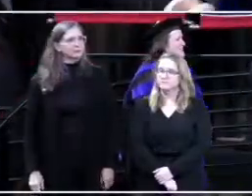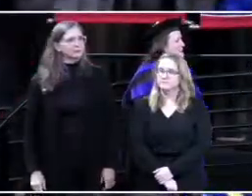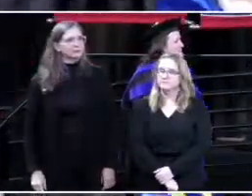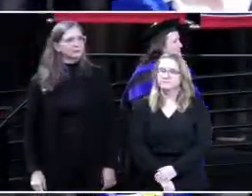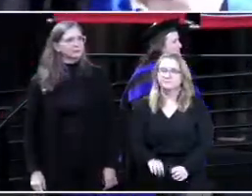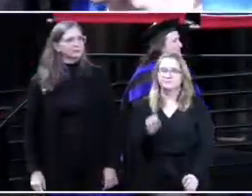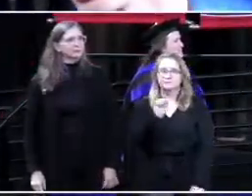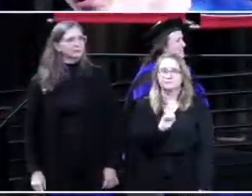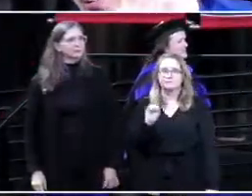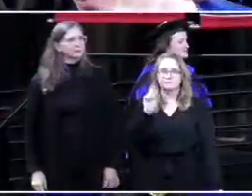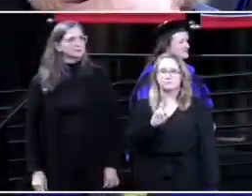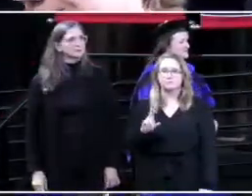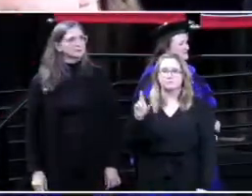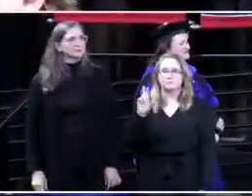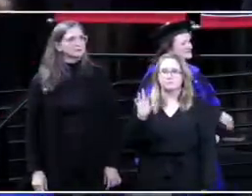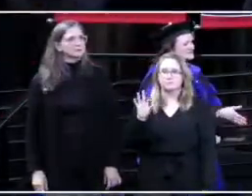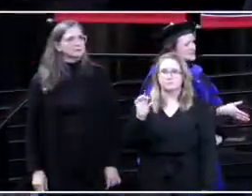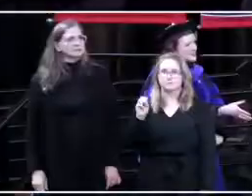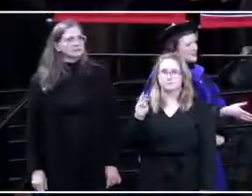Stephen Robert Southall.